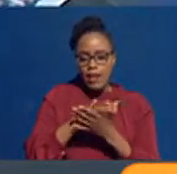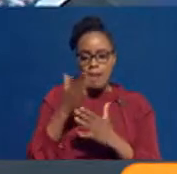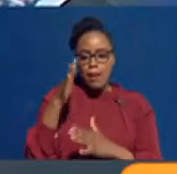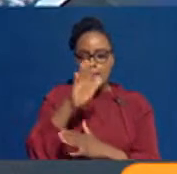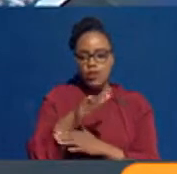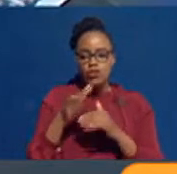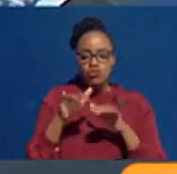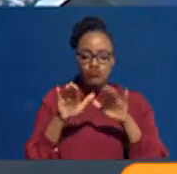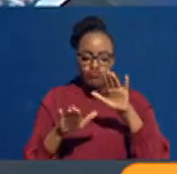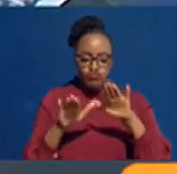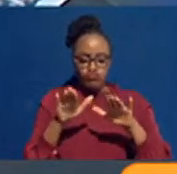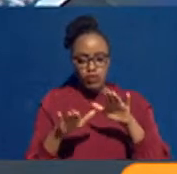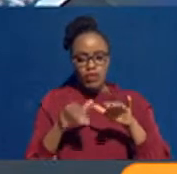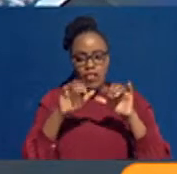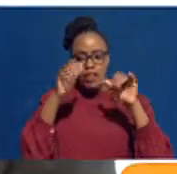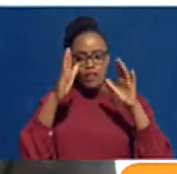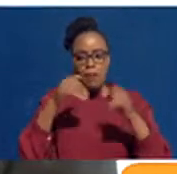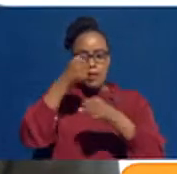farmers' ventures.